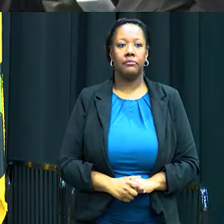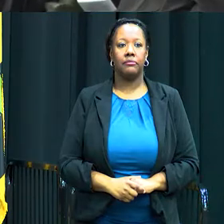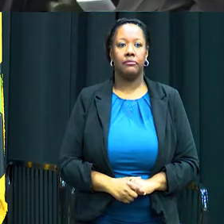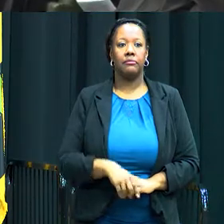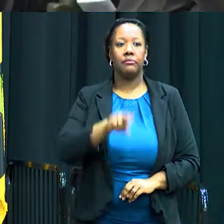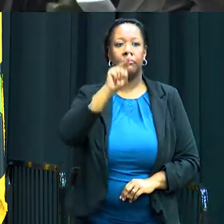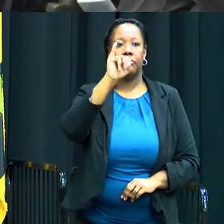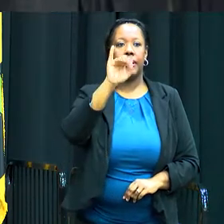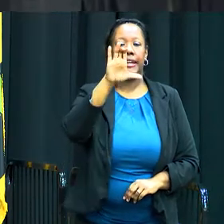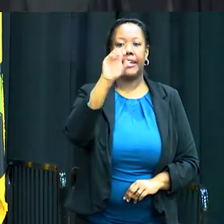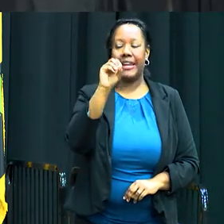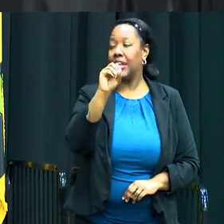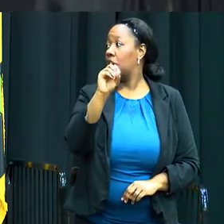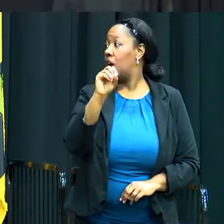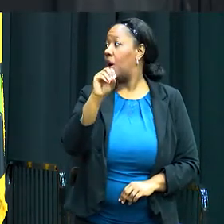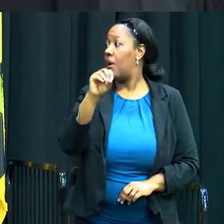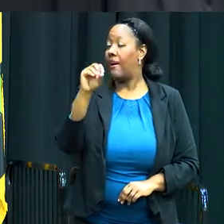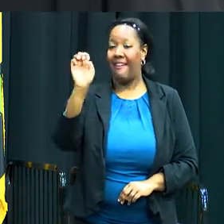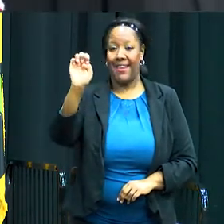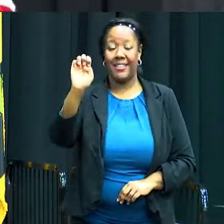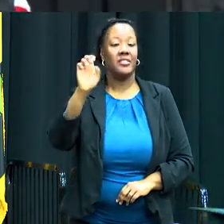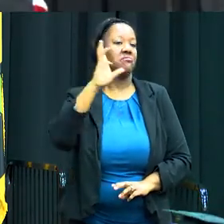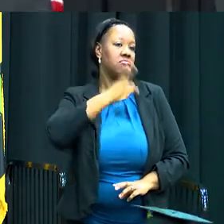Nico Fenton Ennis, highest honors.